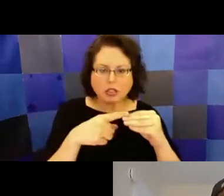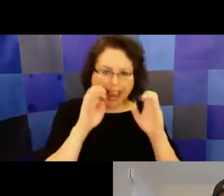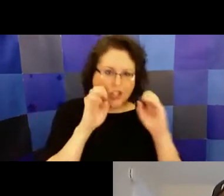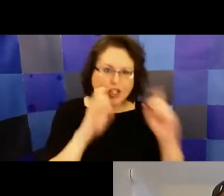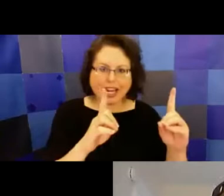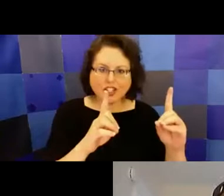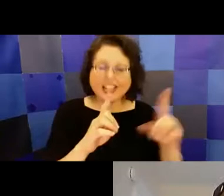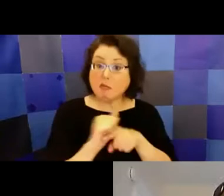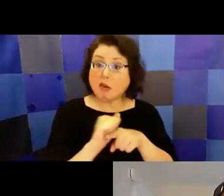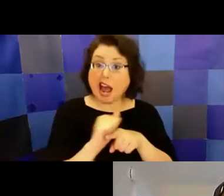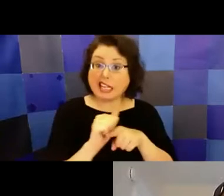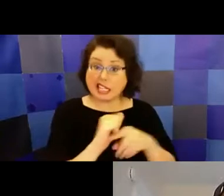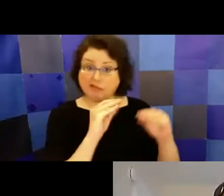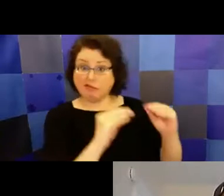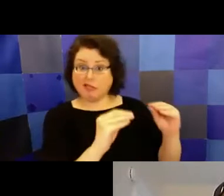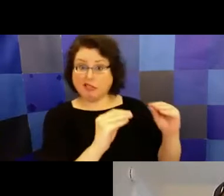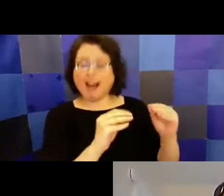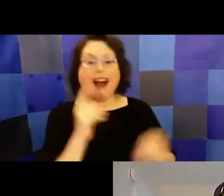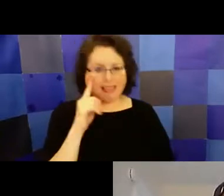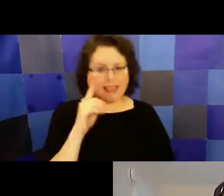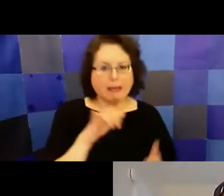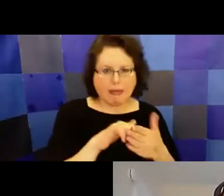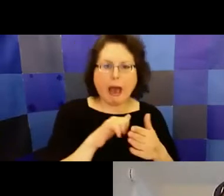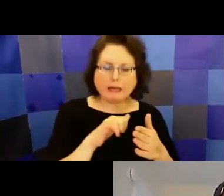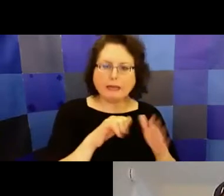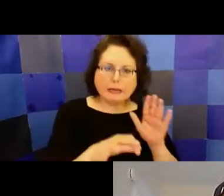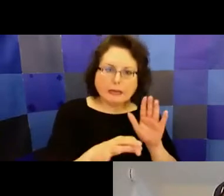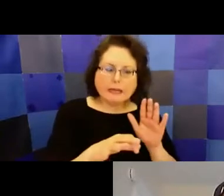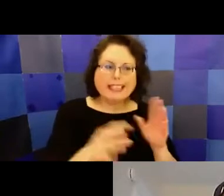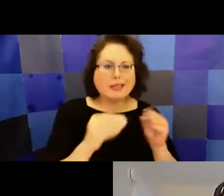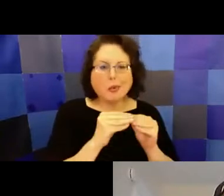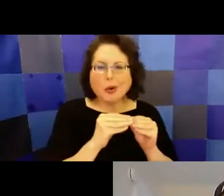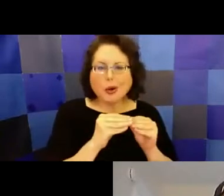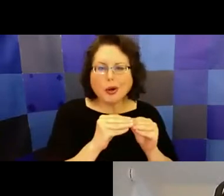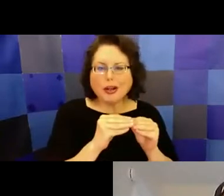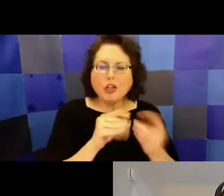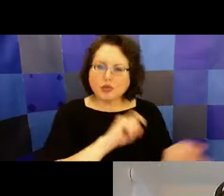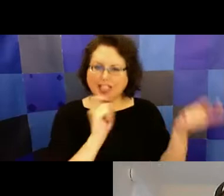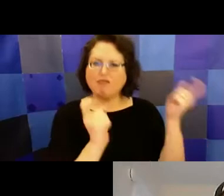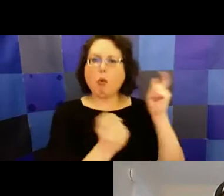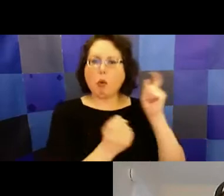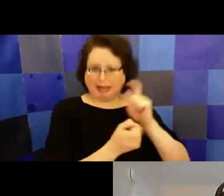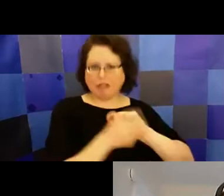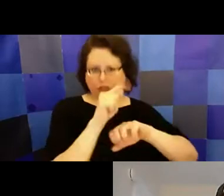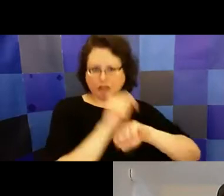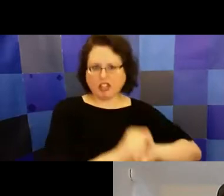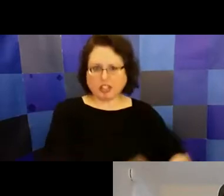practices, I think, draw on this more insurgent and more transformative tradition.